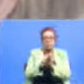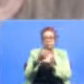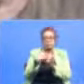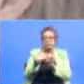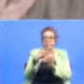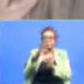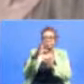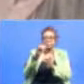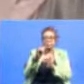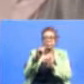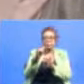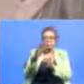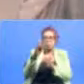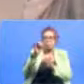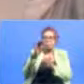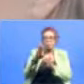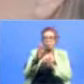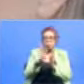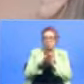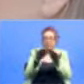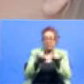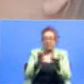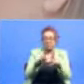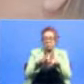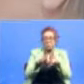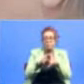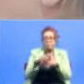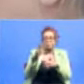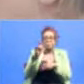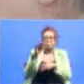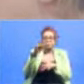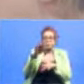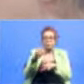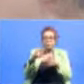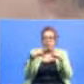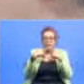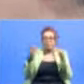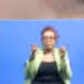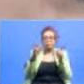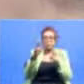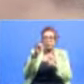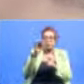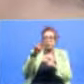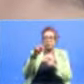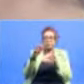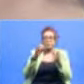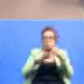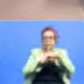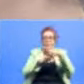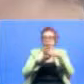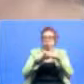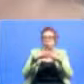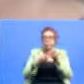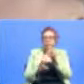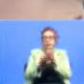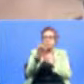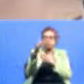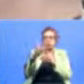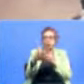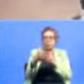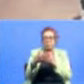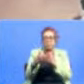CEO, Bob Verbeck, were also present. Kiptoo announced that the Kelvin Kiptum Foundation will be launched soon.